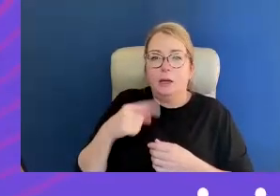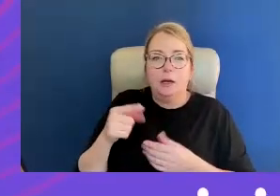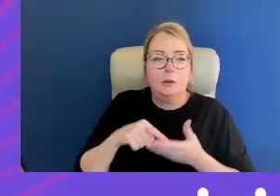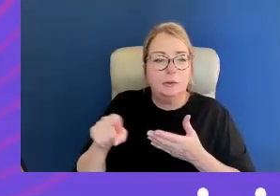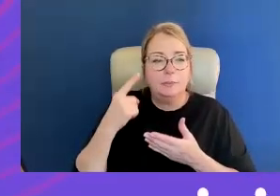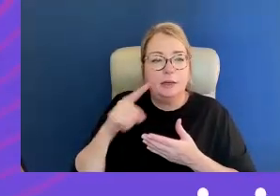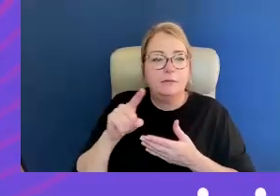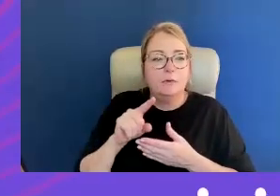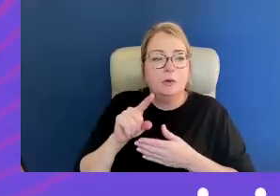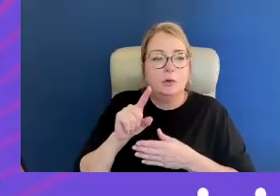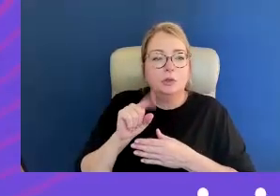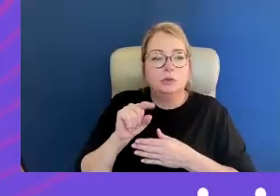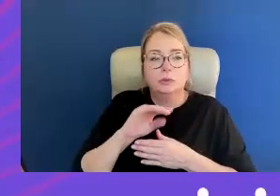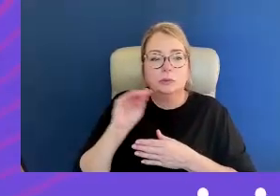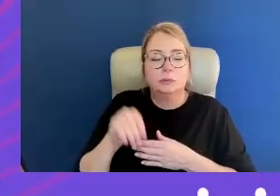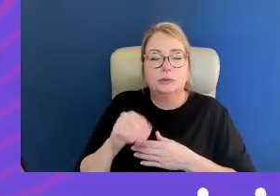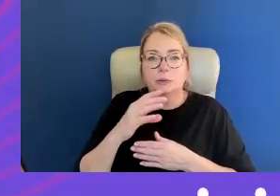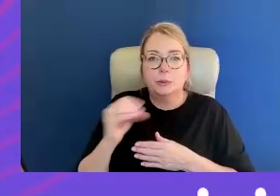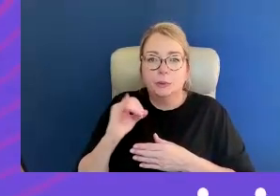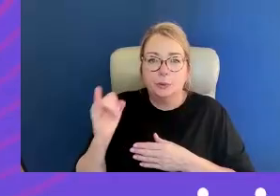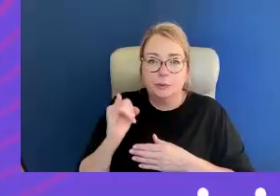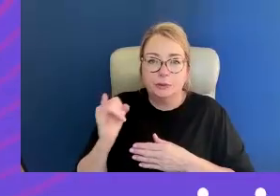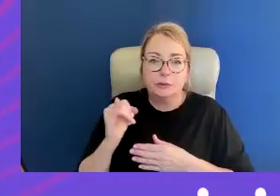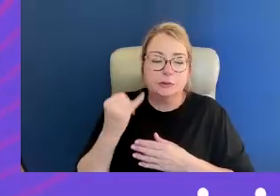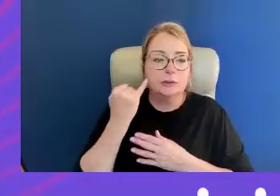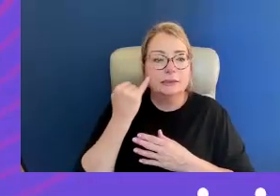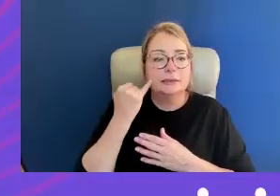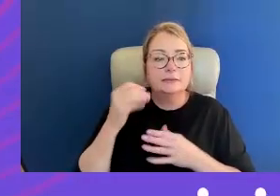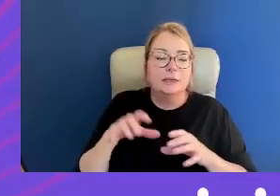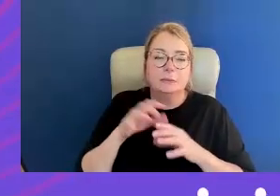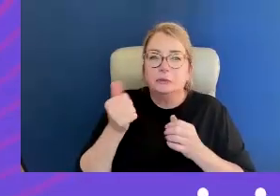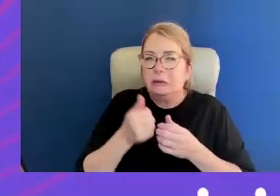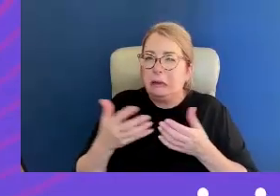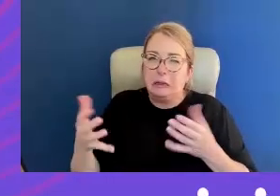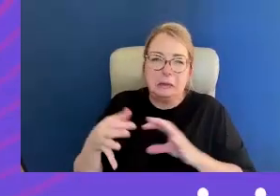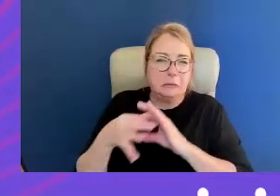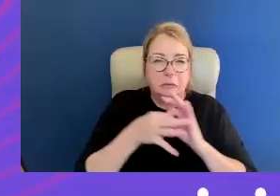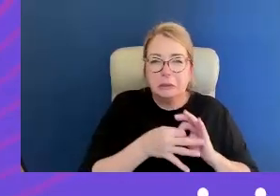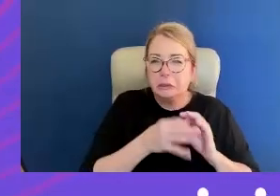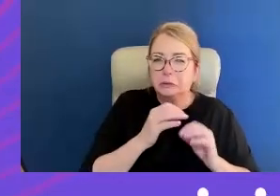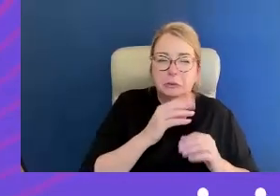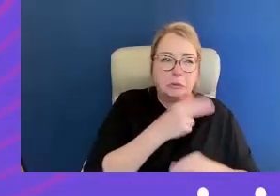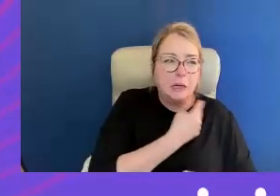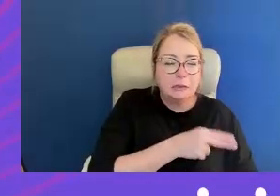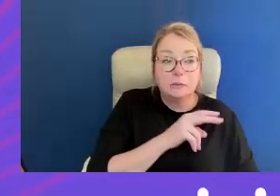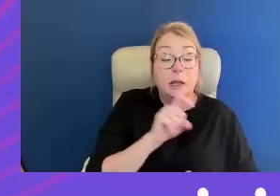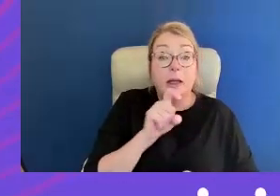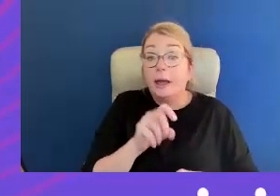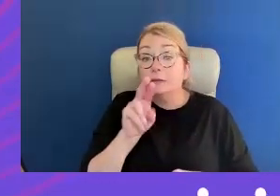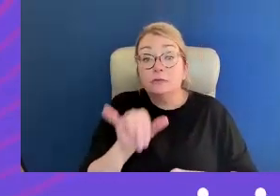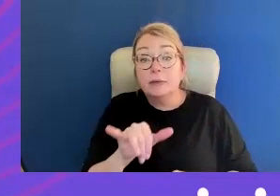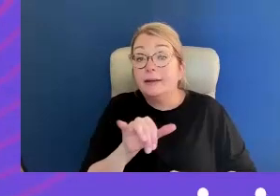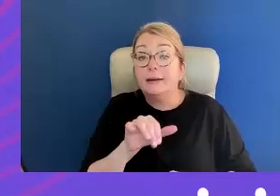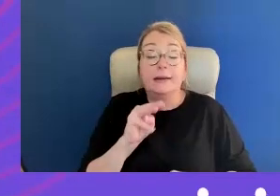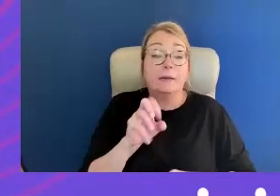that 20% co-insurance when I'm actually doing anything related to the hospital. So if I'm doing x-rays, if I'm doing MRIs, if I'm doing